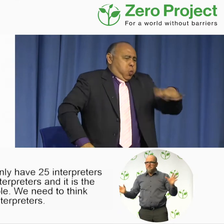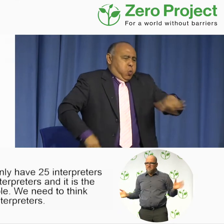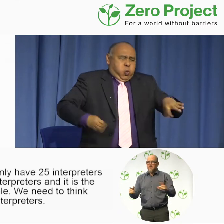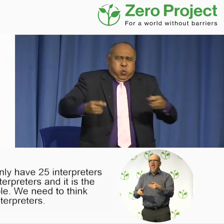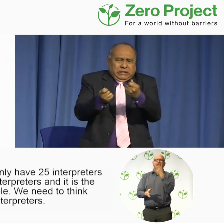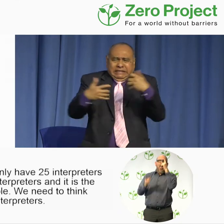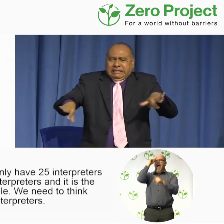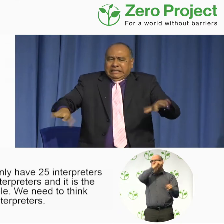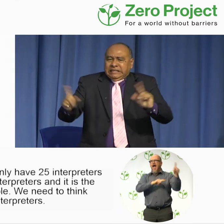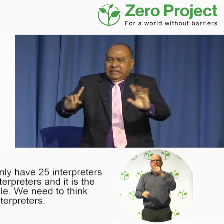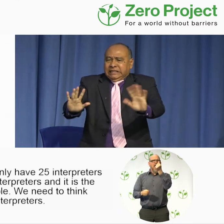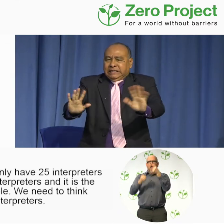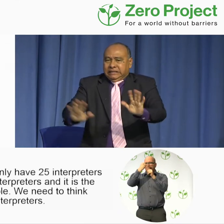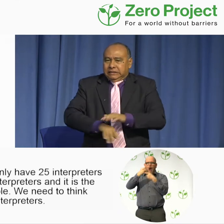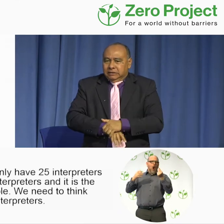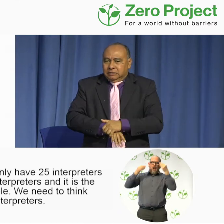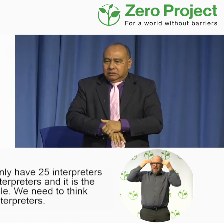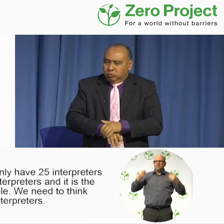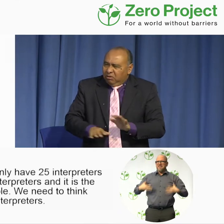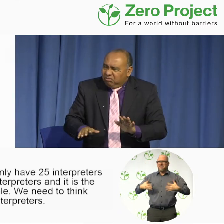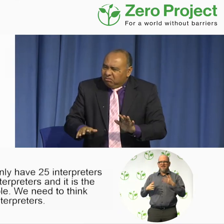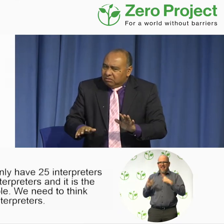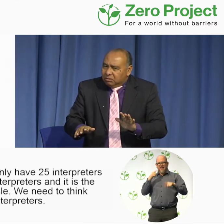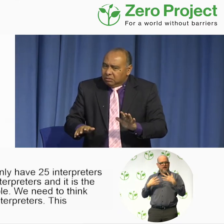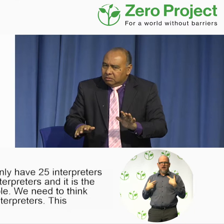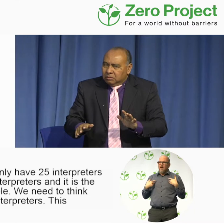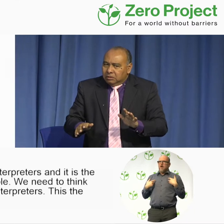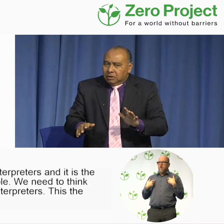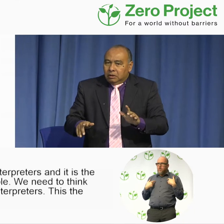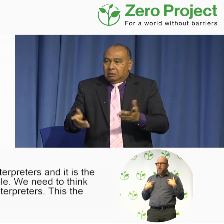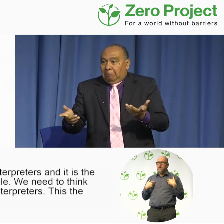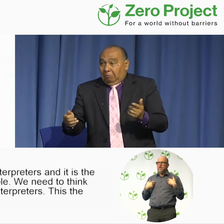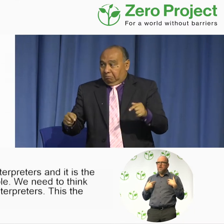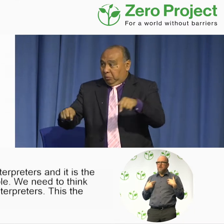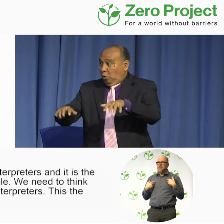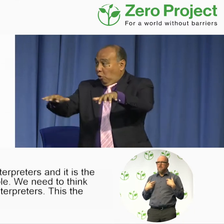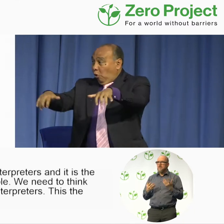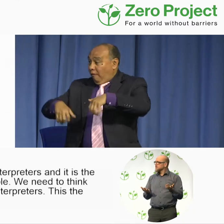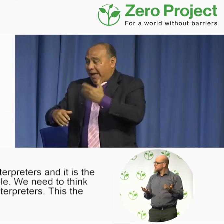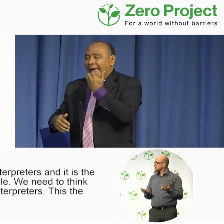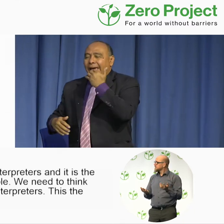interpreters. They said, no, the interpreter is so expensive.